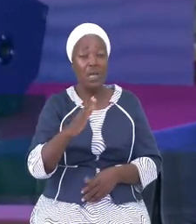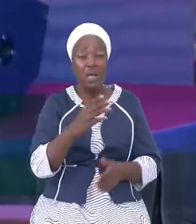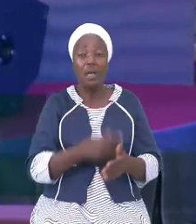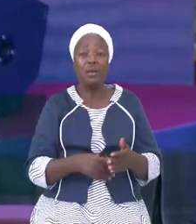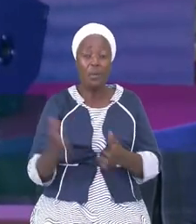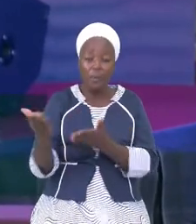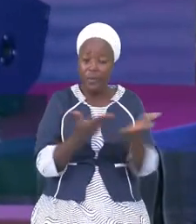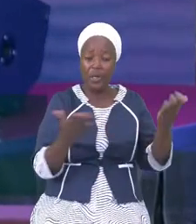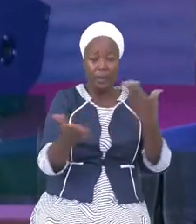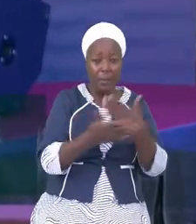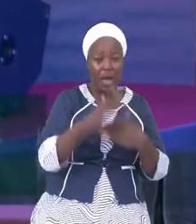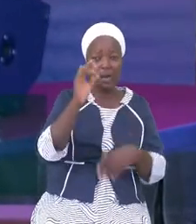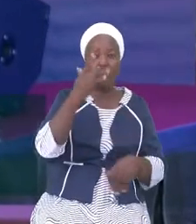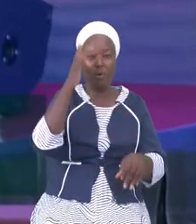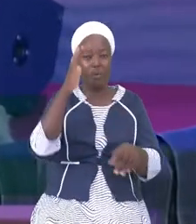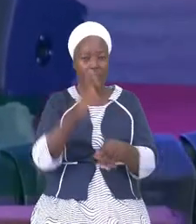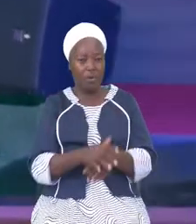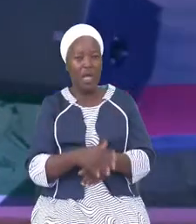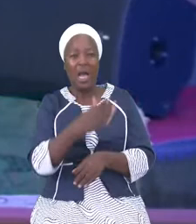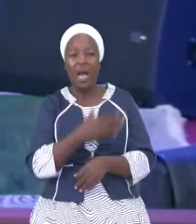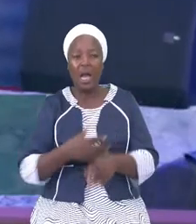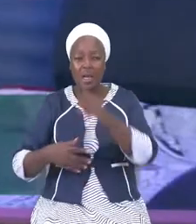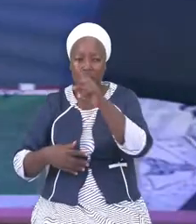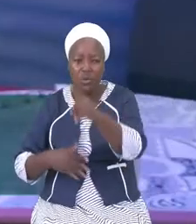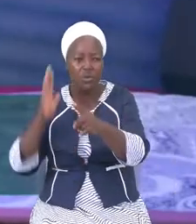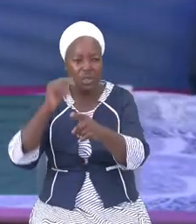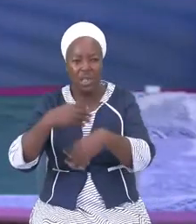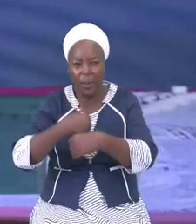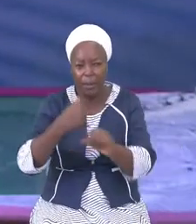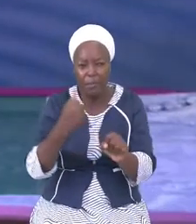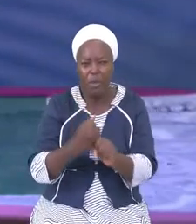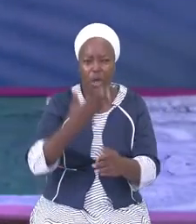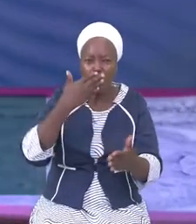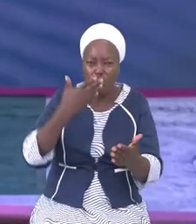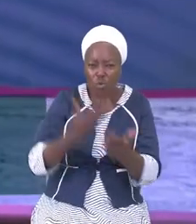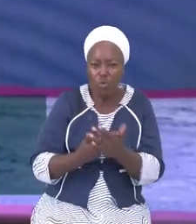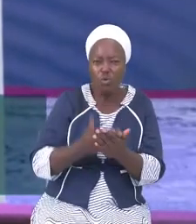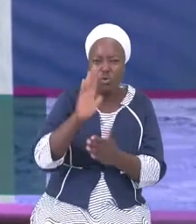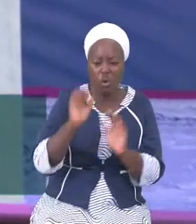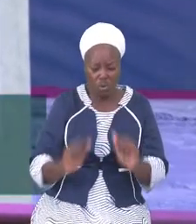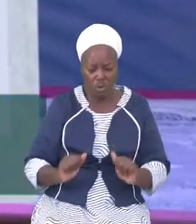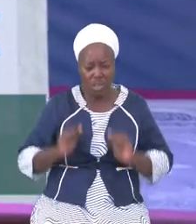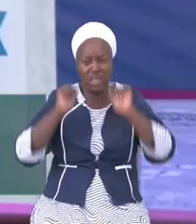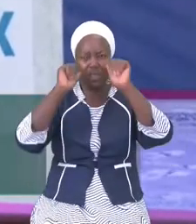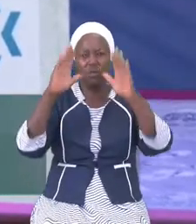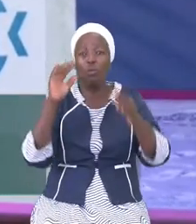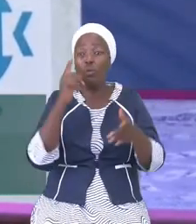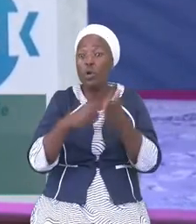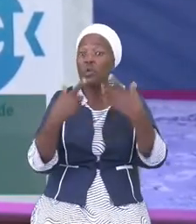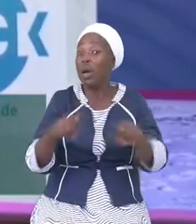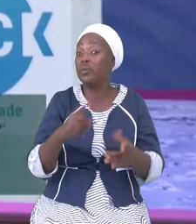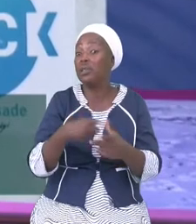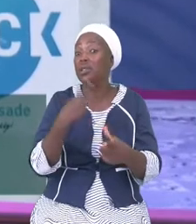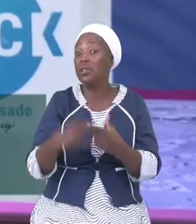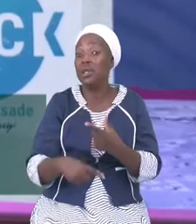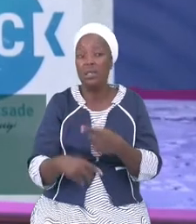your vows, and thou shalt make good your consecration. What will happen then?